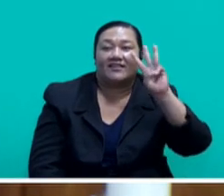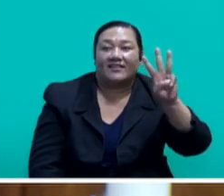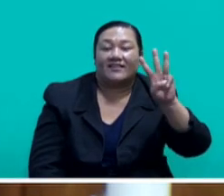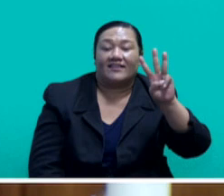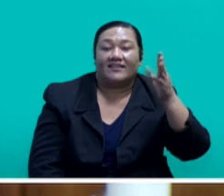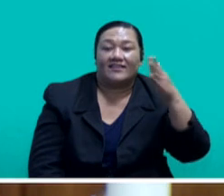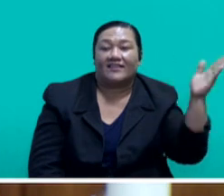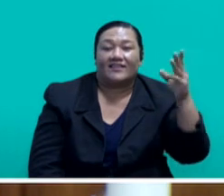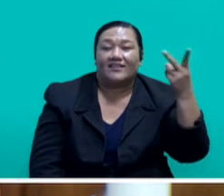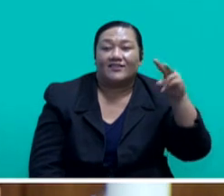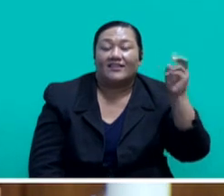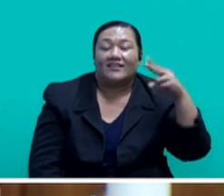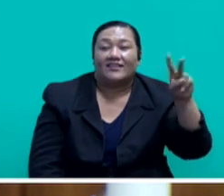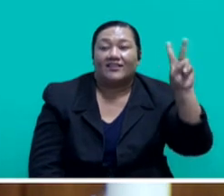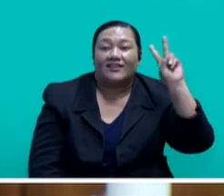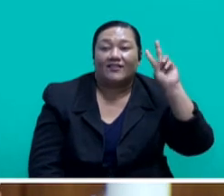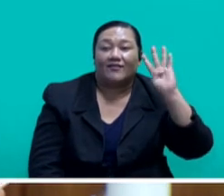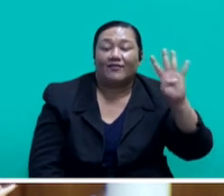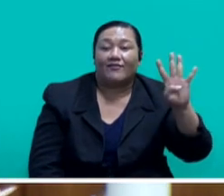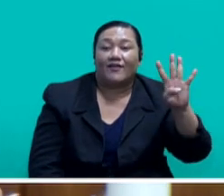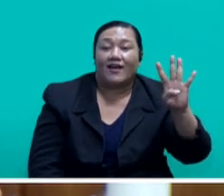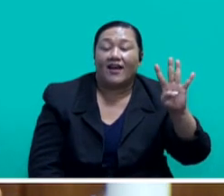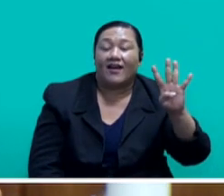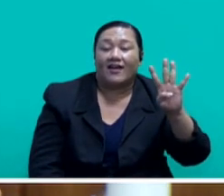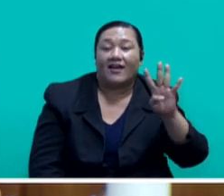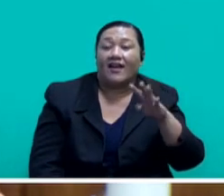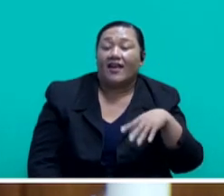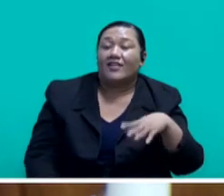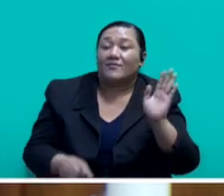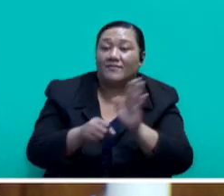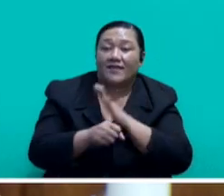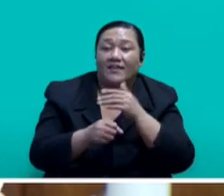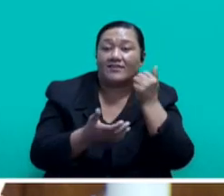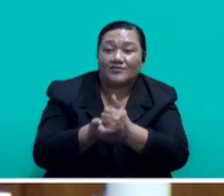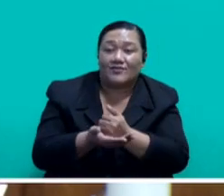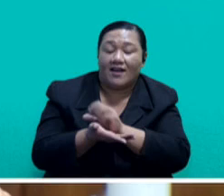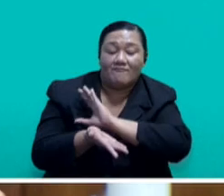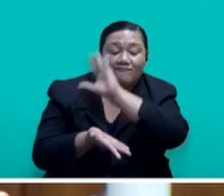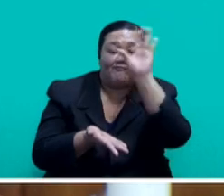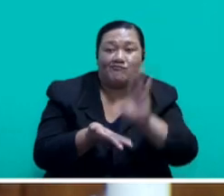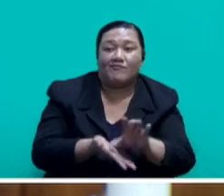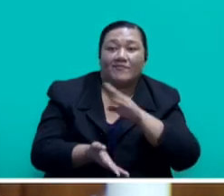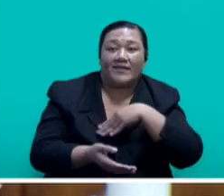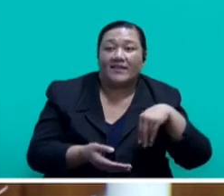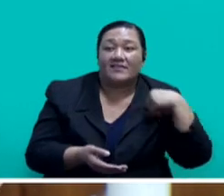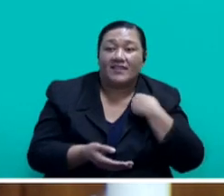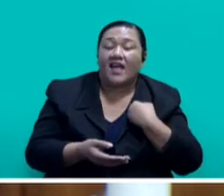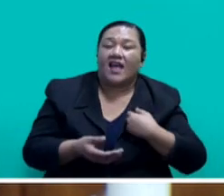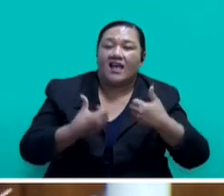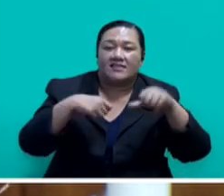2023-2024 budget will assist the ministry in ensuring that we execute our targets within the 12